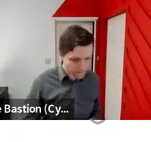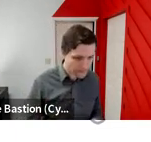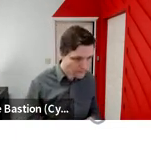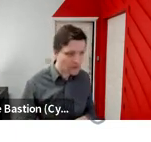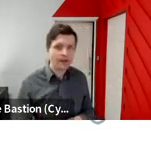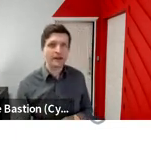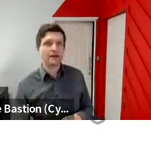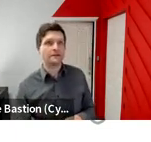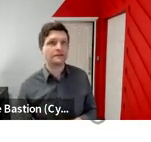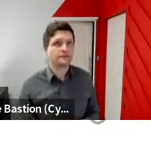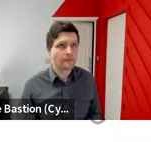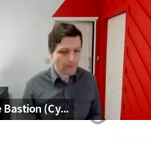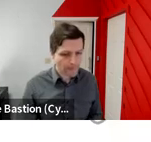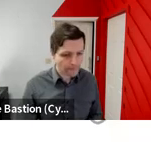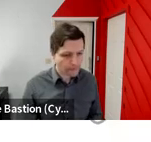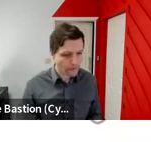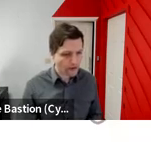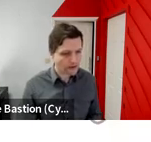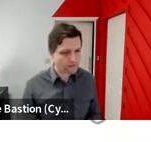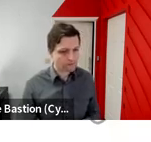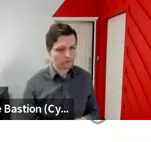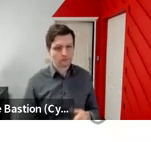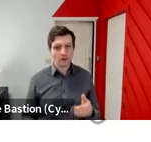yeah, that is eye tracking that I meant.